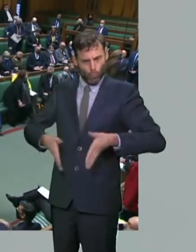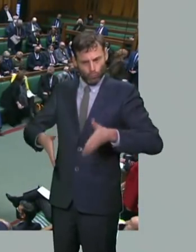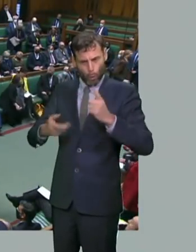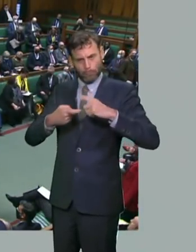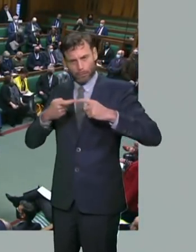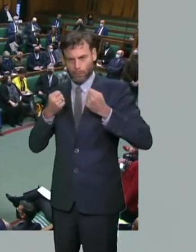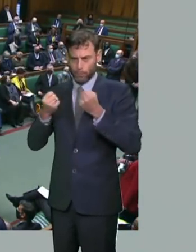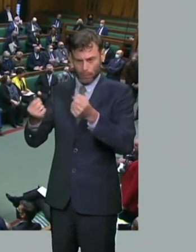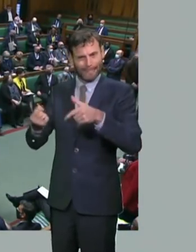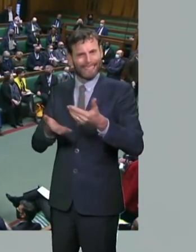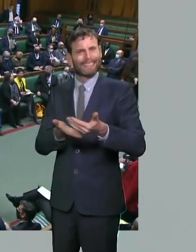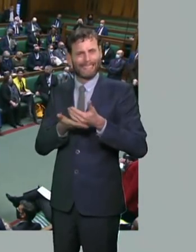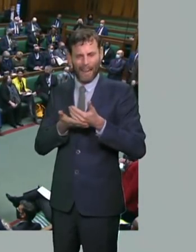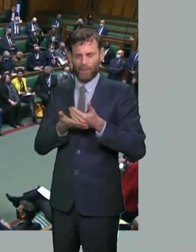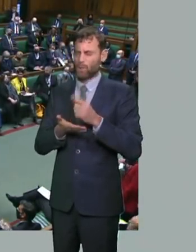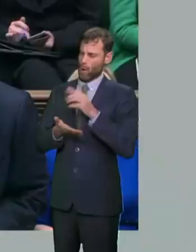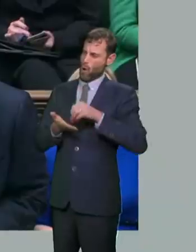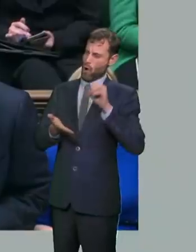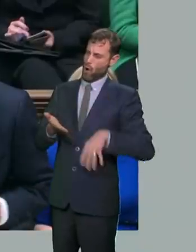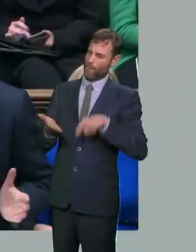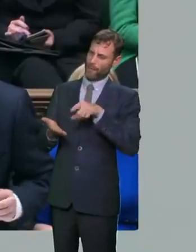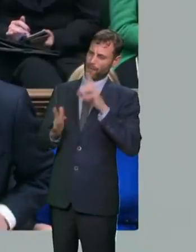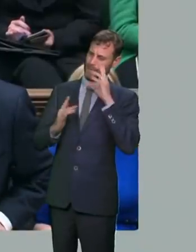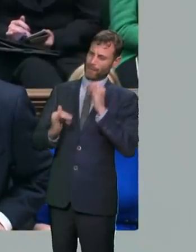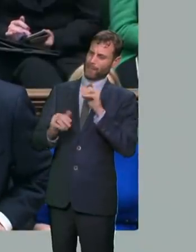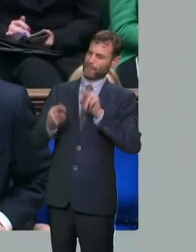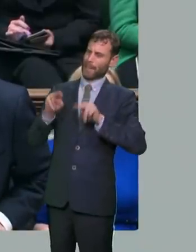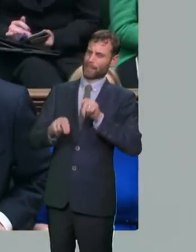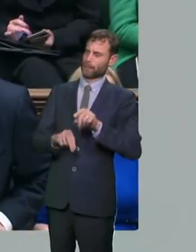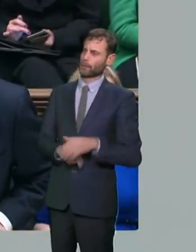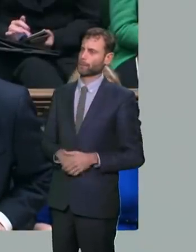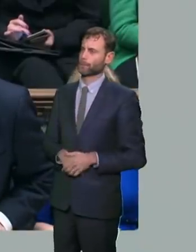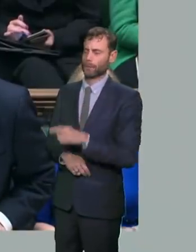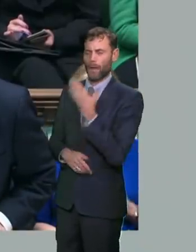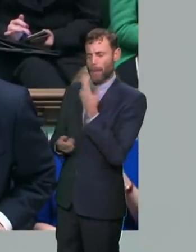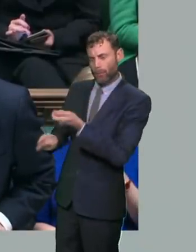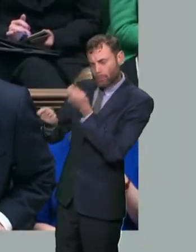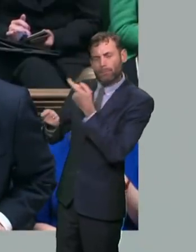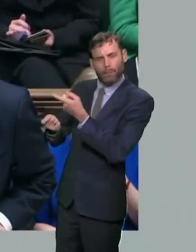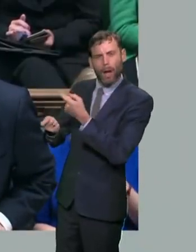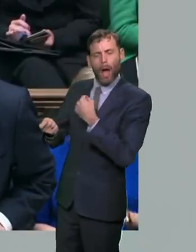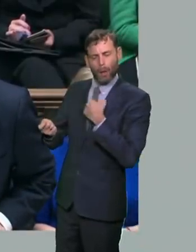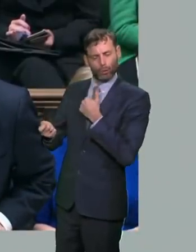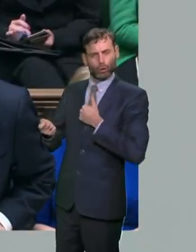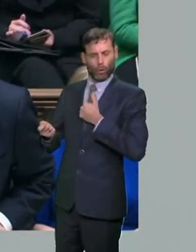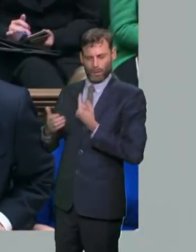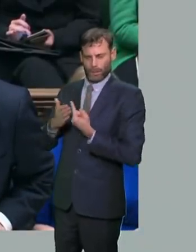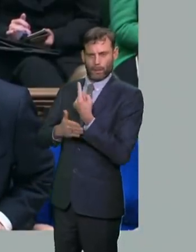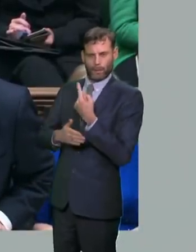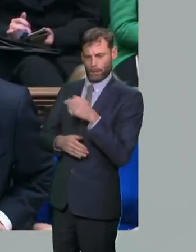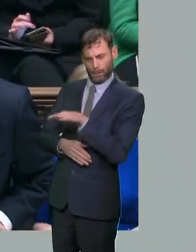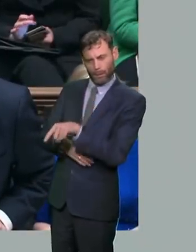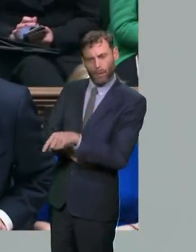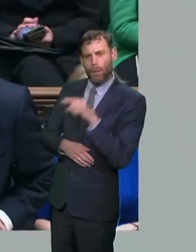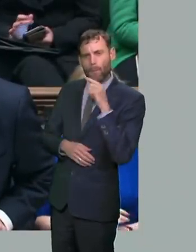her very much for raising this with me, and I'm very sorry to hear about the tragic circumstances of Freddie's